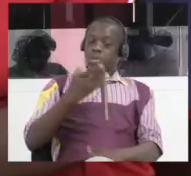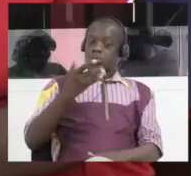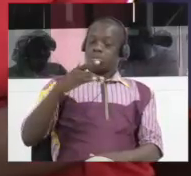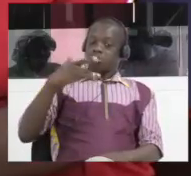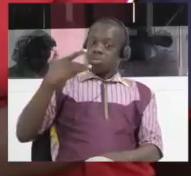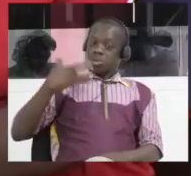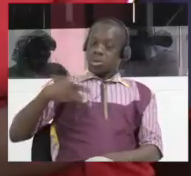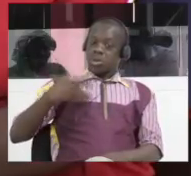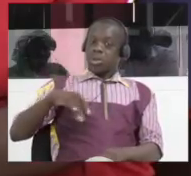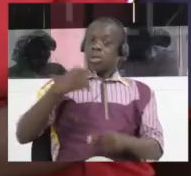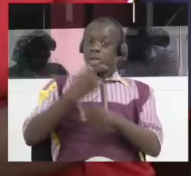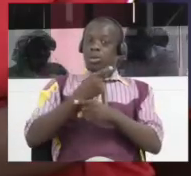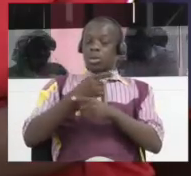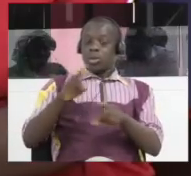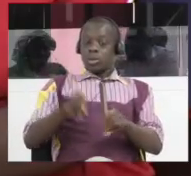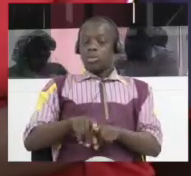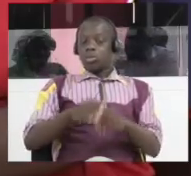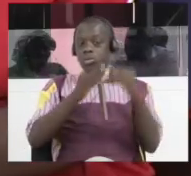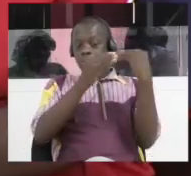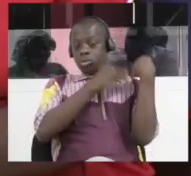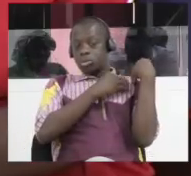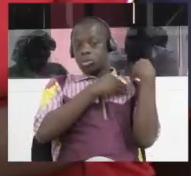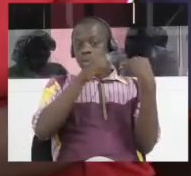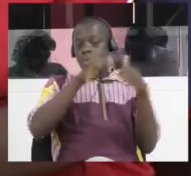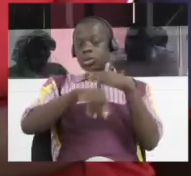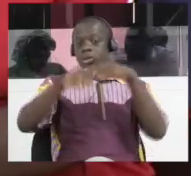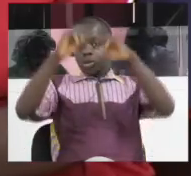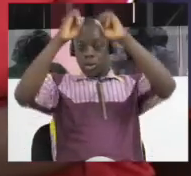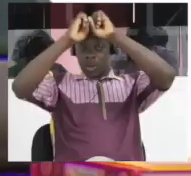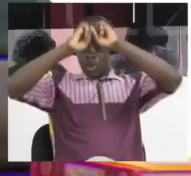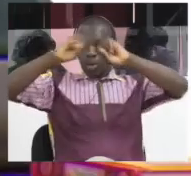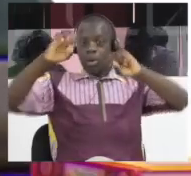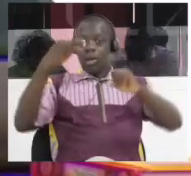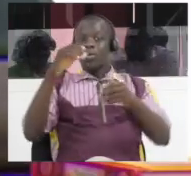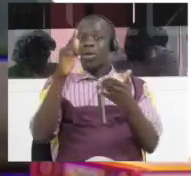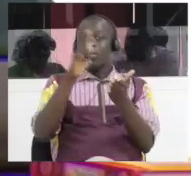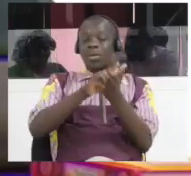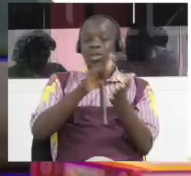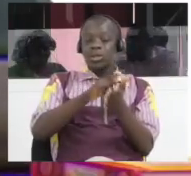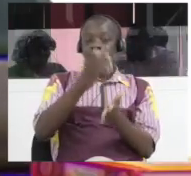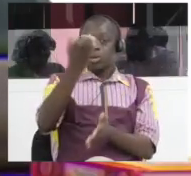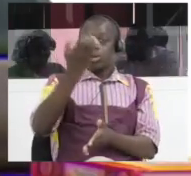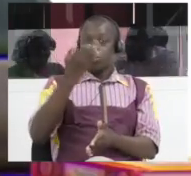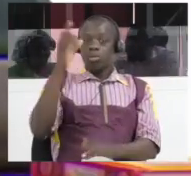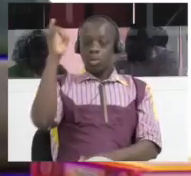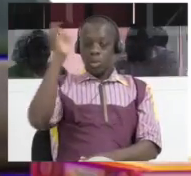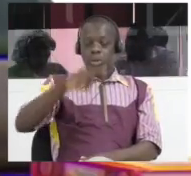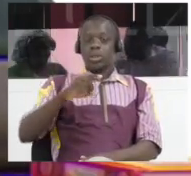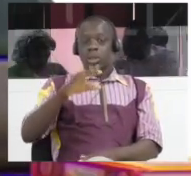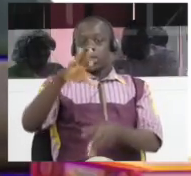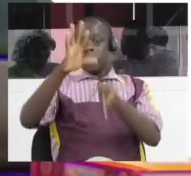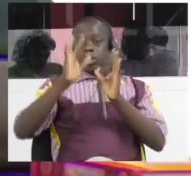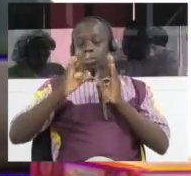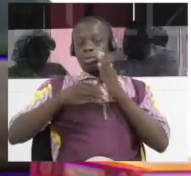civilian, I think his duty to the state required that if an emergency comes in, he should